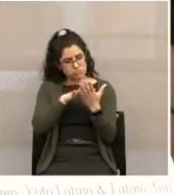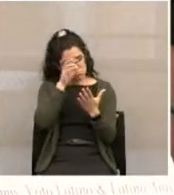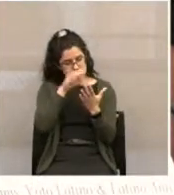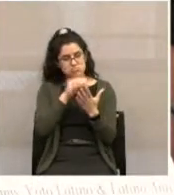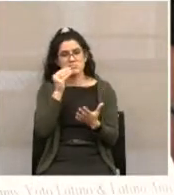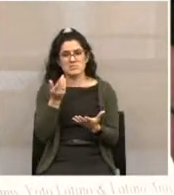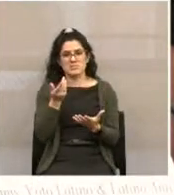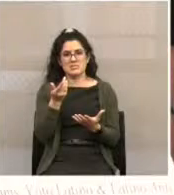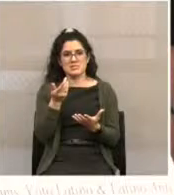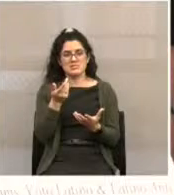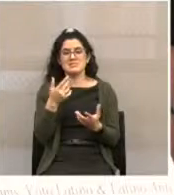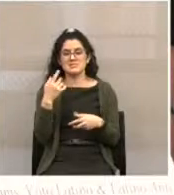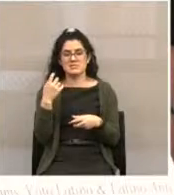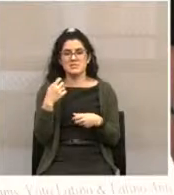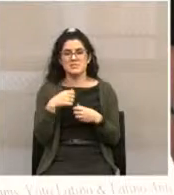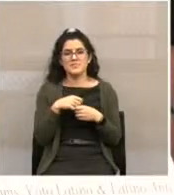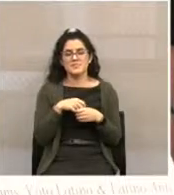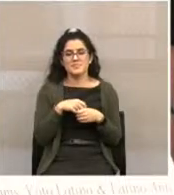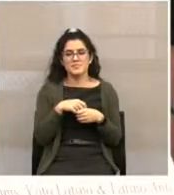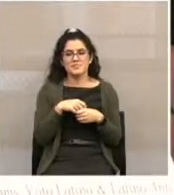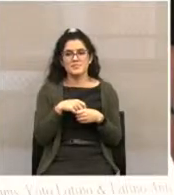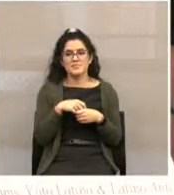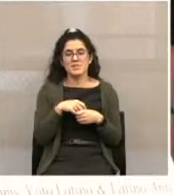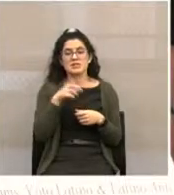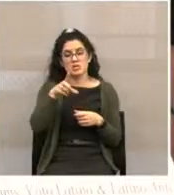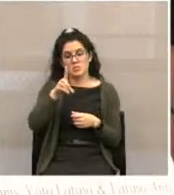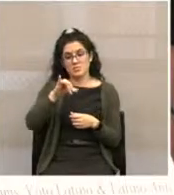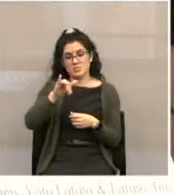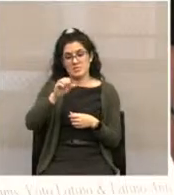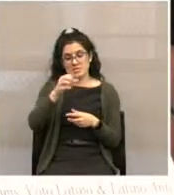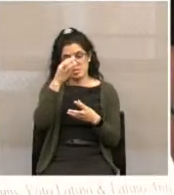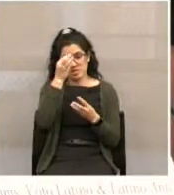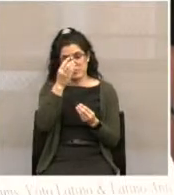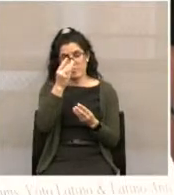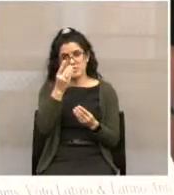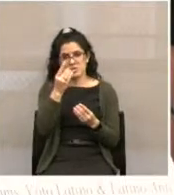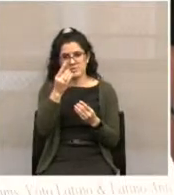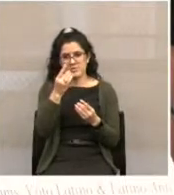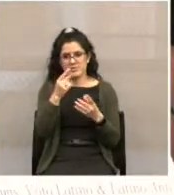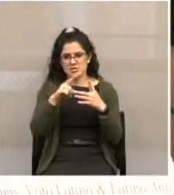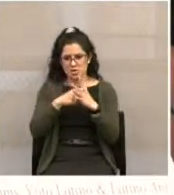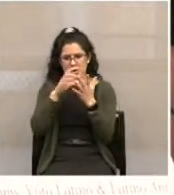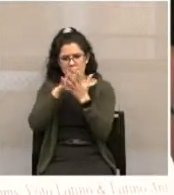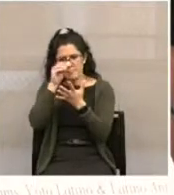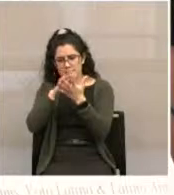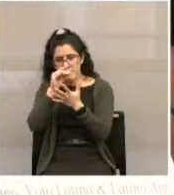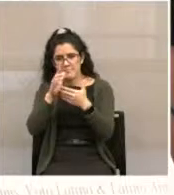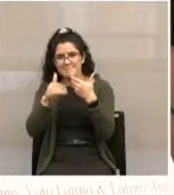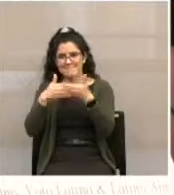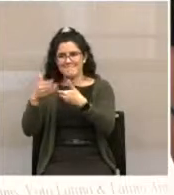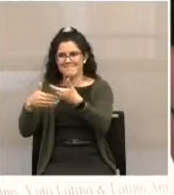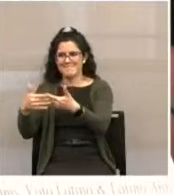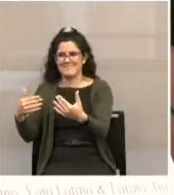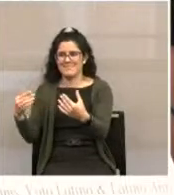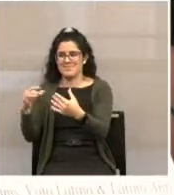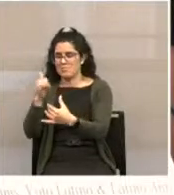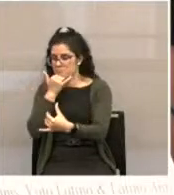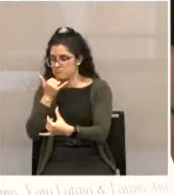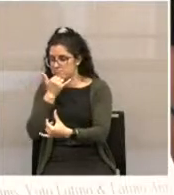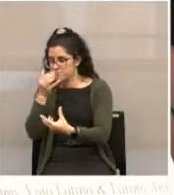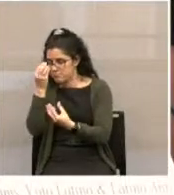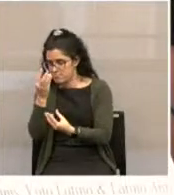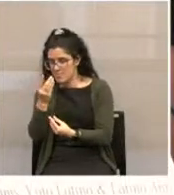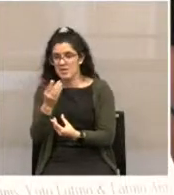spiral, beginning with an openness to one form of disinformation and then spiraling from that into various other forms. Most recently, we saw that